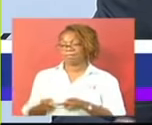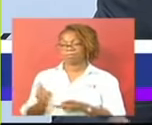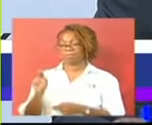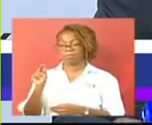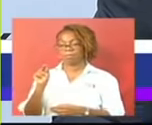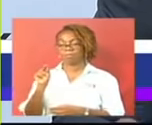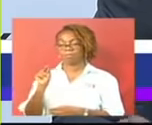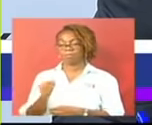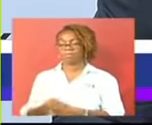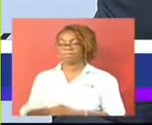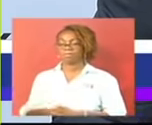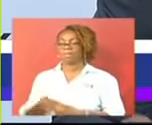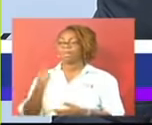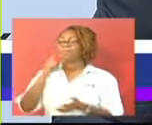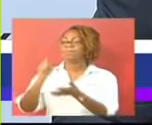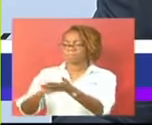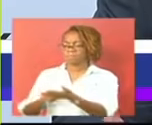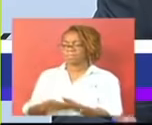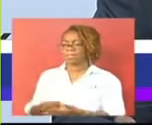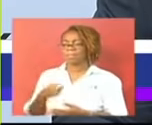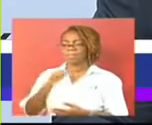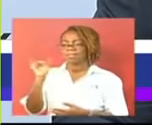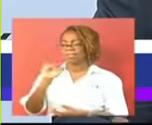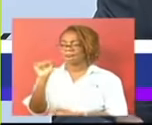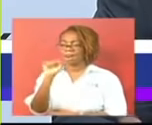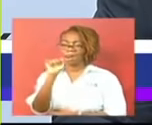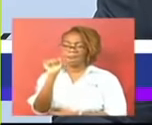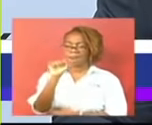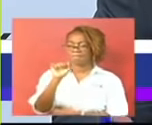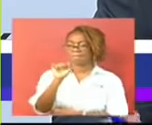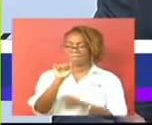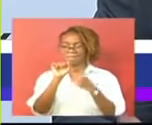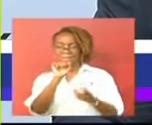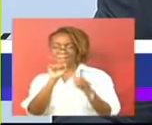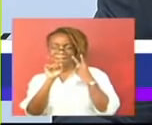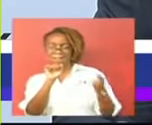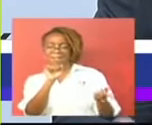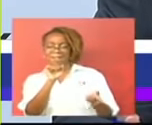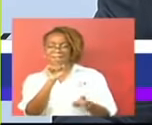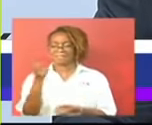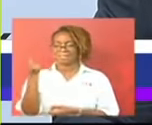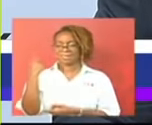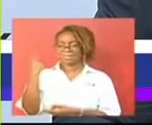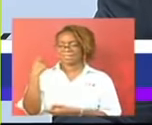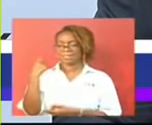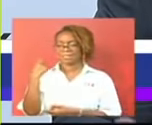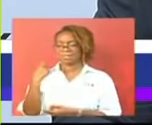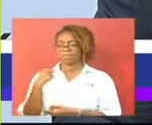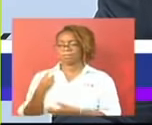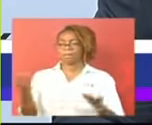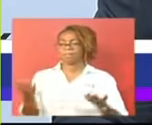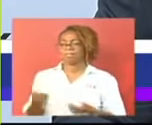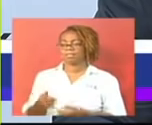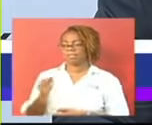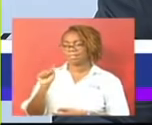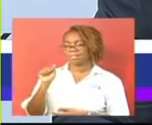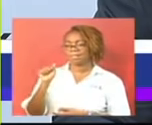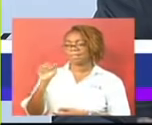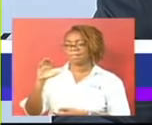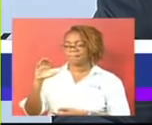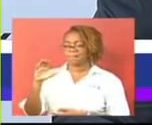few times driving along the road. We're seeing where public transport, they're proceeding along the road with the AC on and the windows